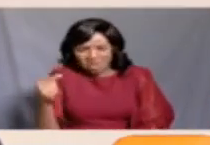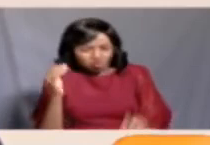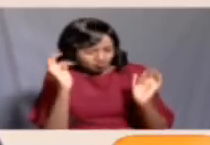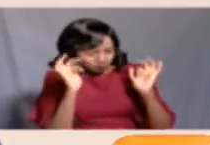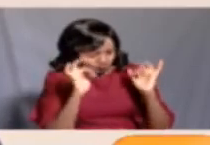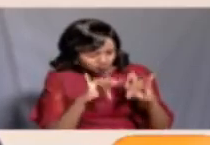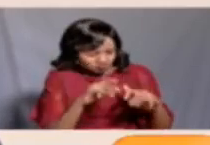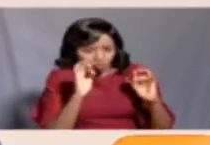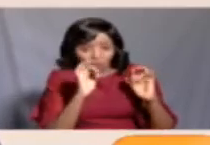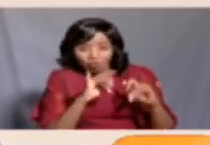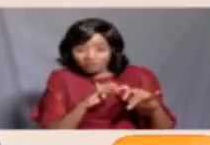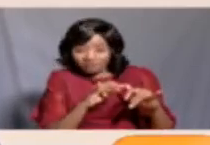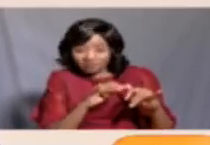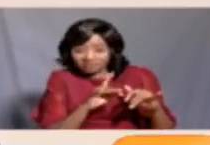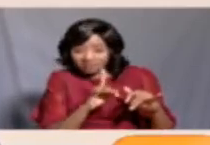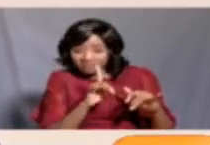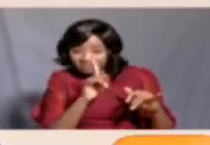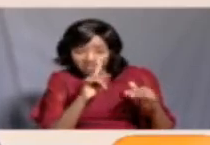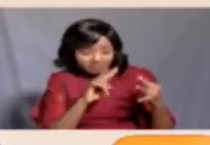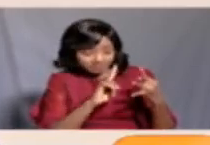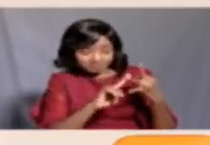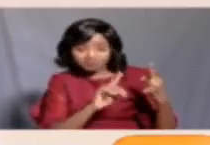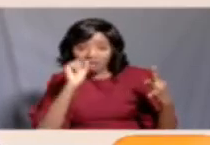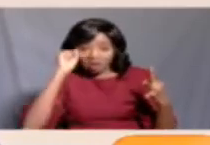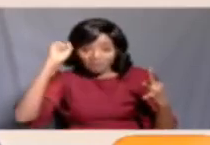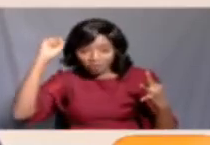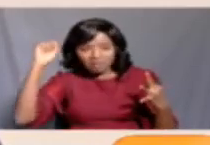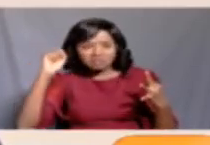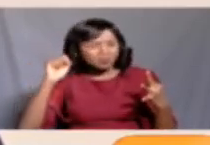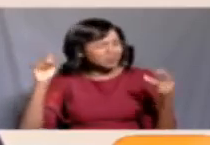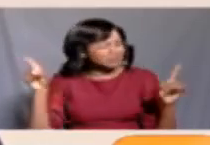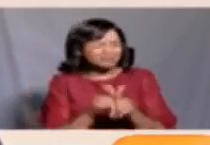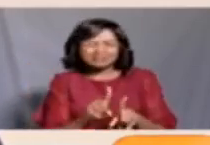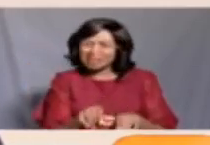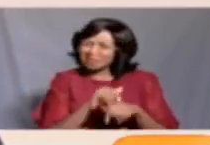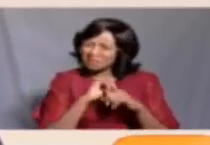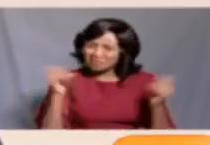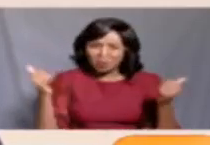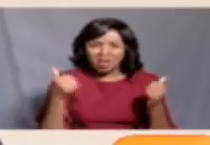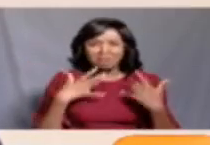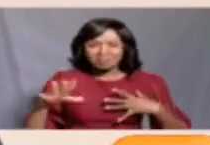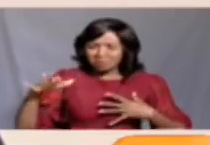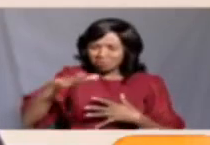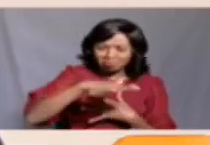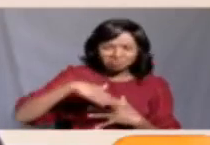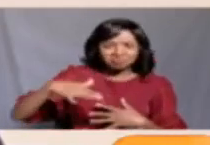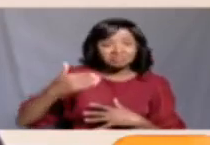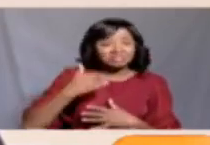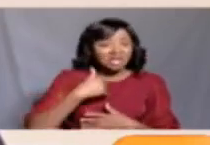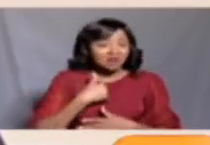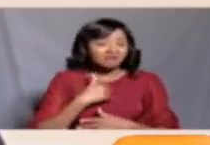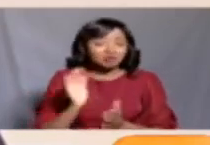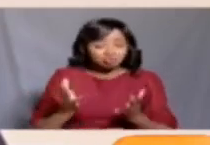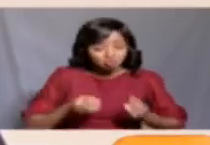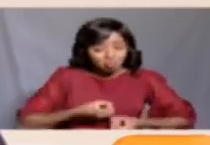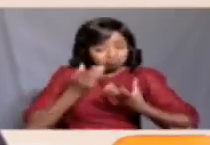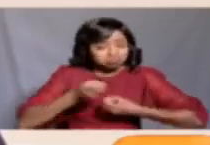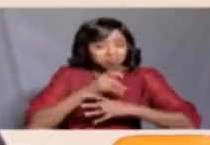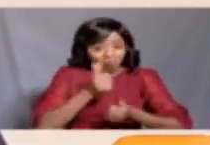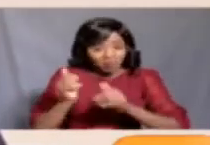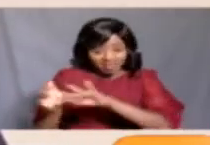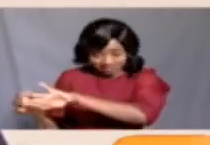conferences. Politically, we seem to be moving forward in terms of people having space to express themselves. Socially, however,